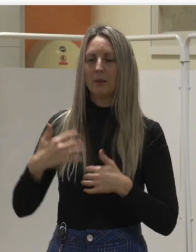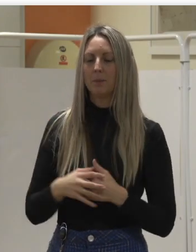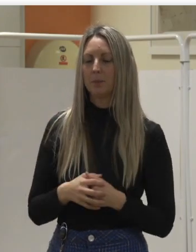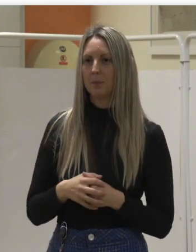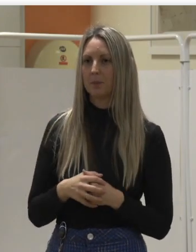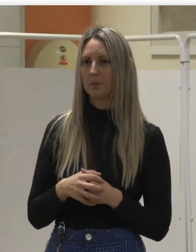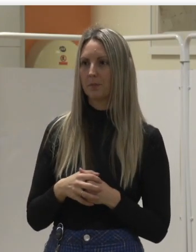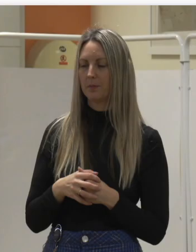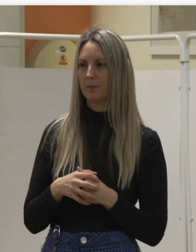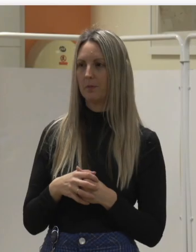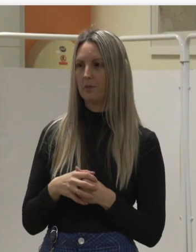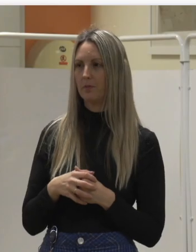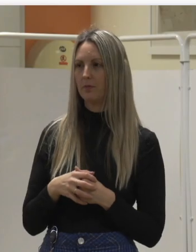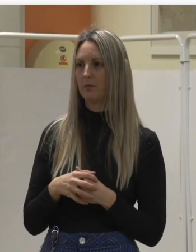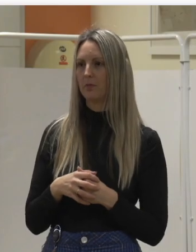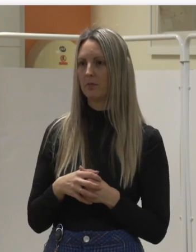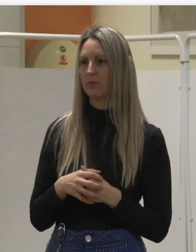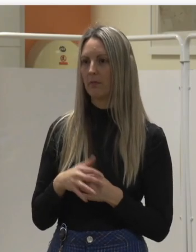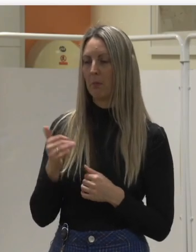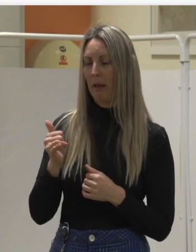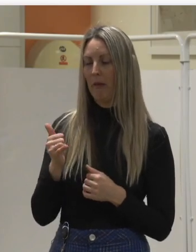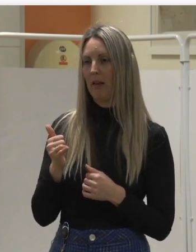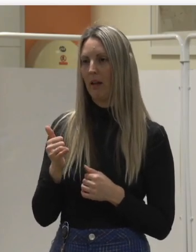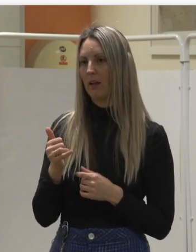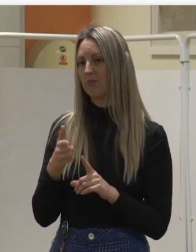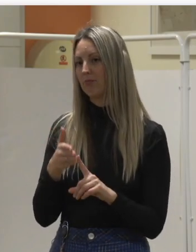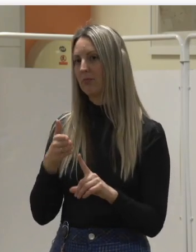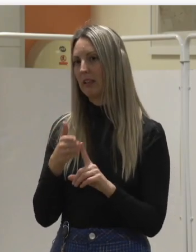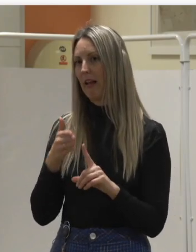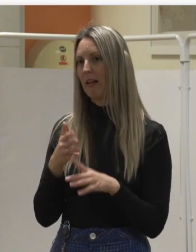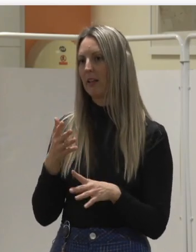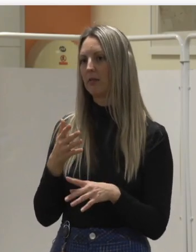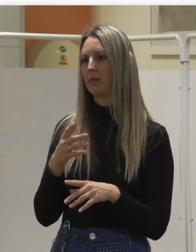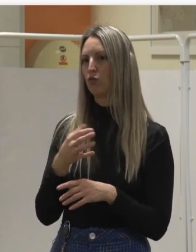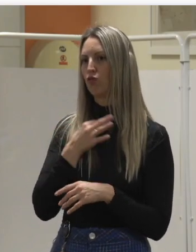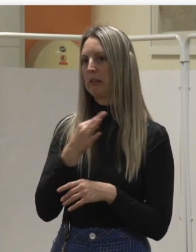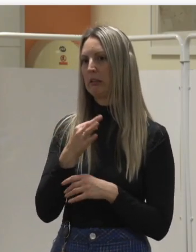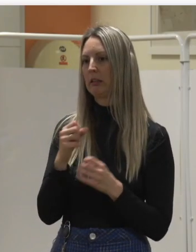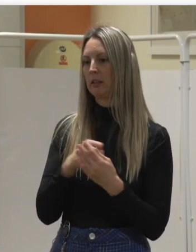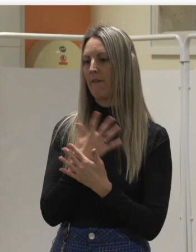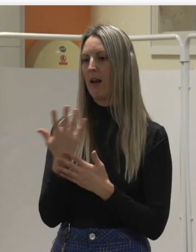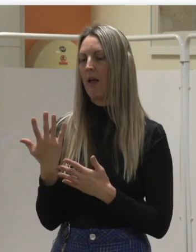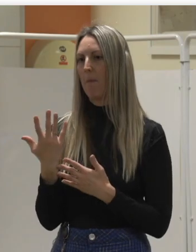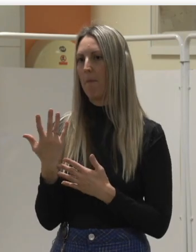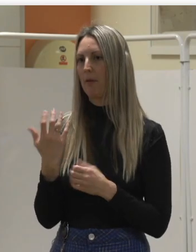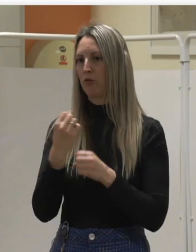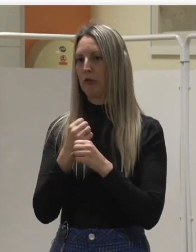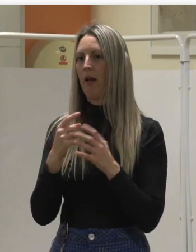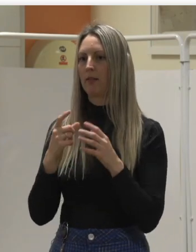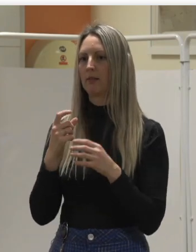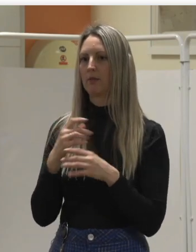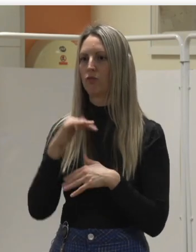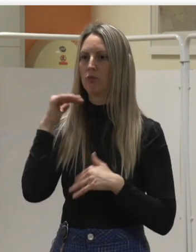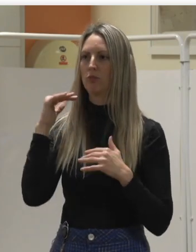that might indicate that they may have risk of developing problems with their eyes. So if they develop problems